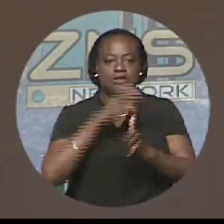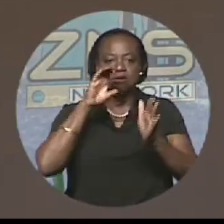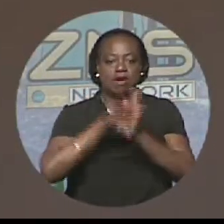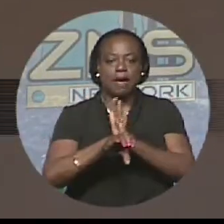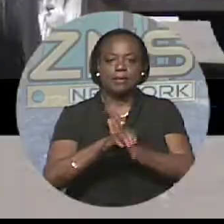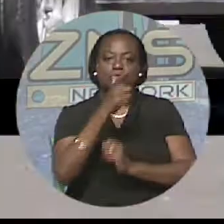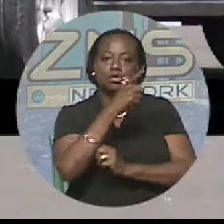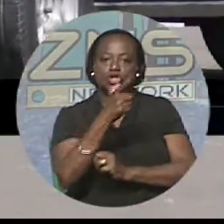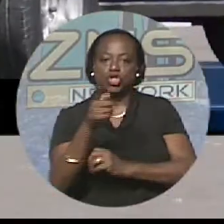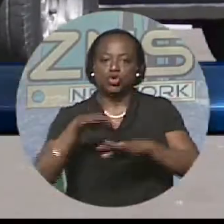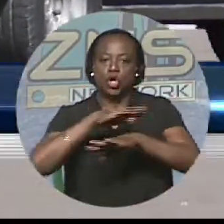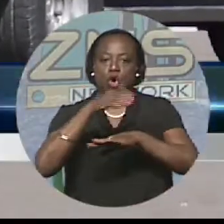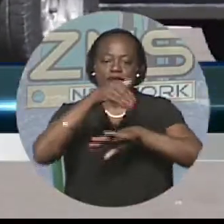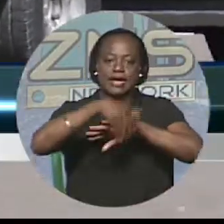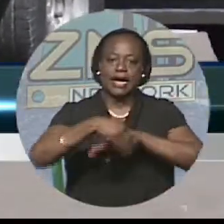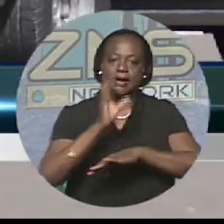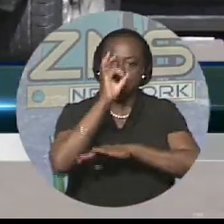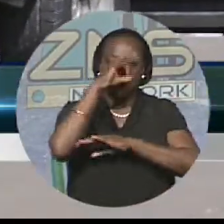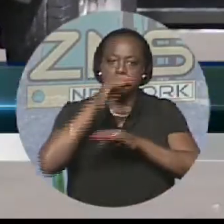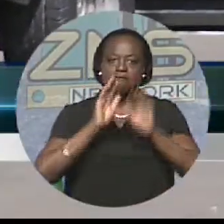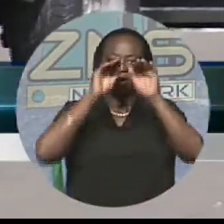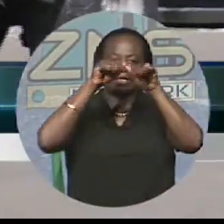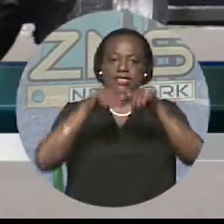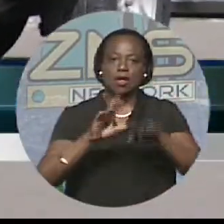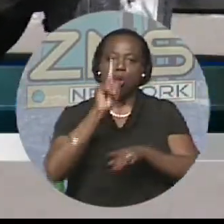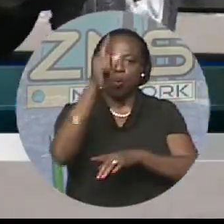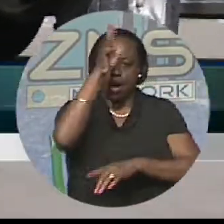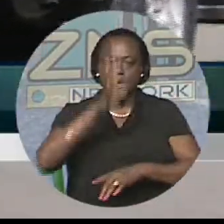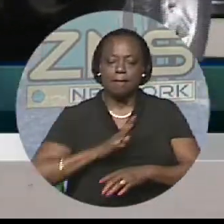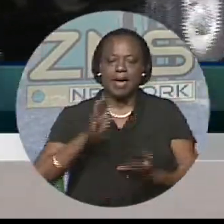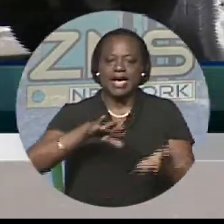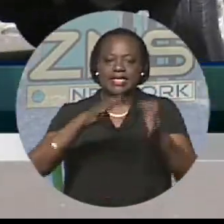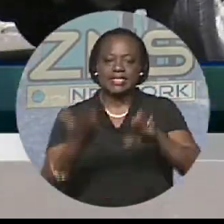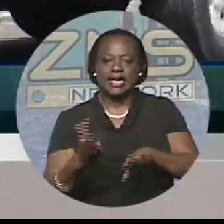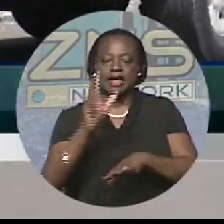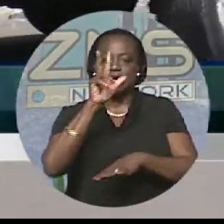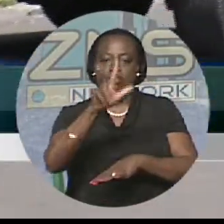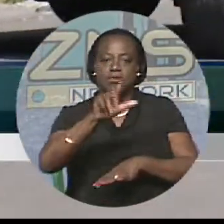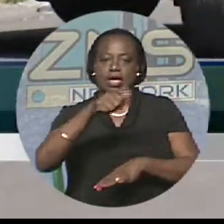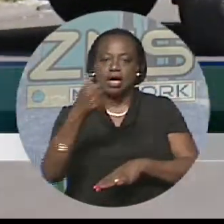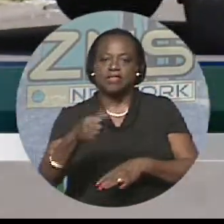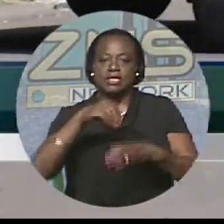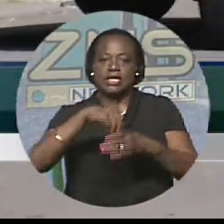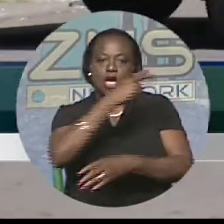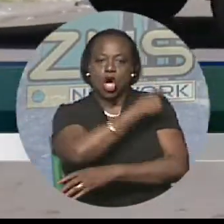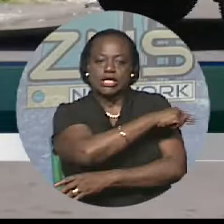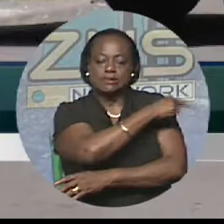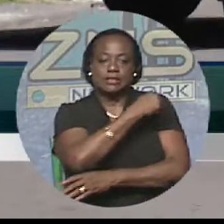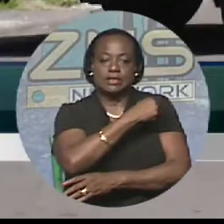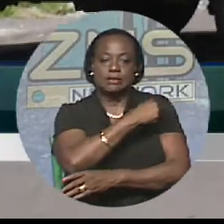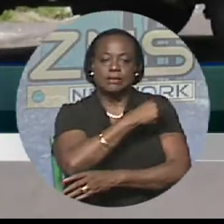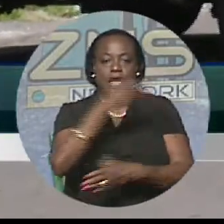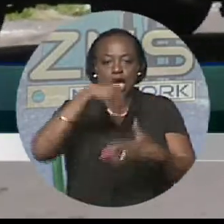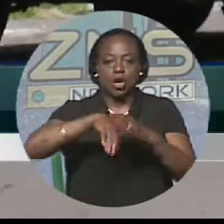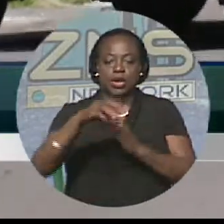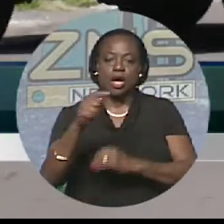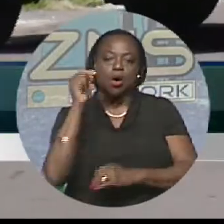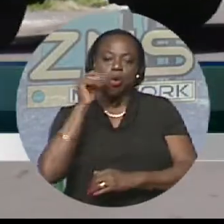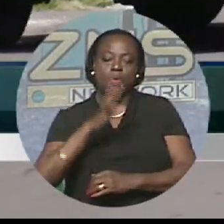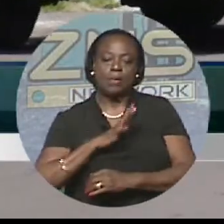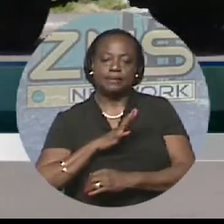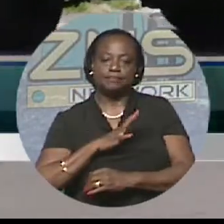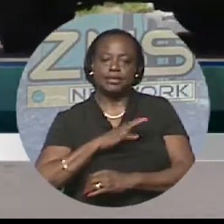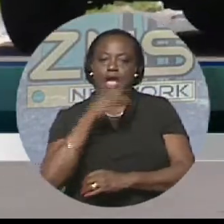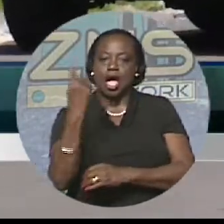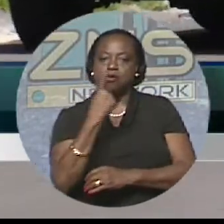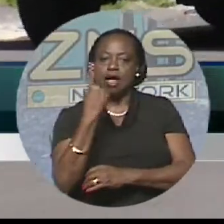overnight shooting in the Fox Hill area has left one man dead and three others, including a female, detained in hospital. Police confirmed that around 10 o'clock